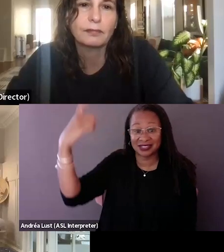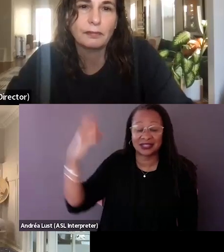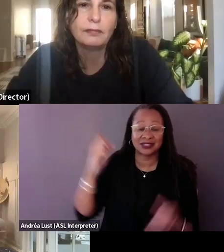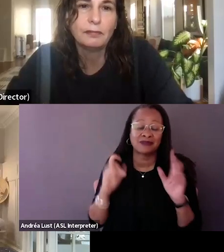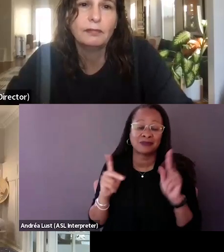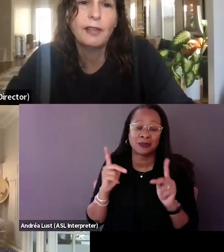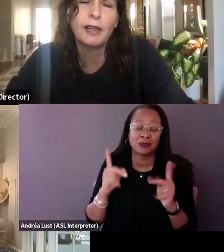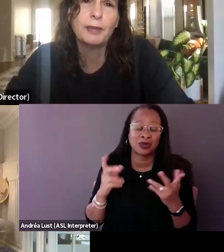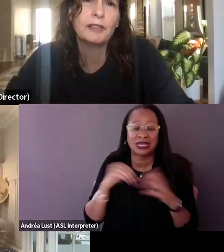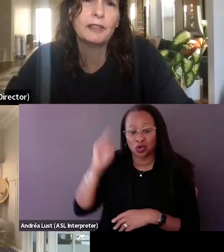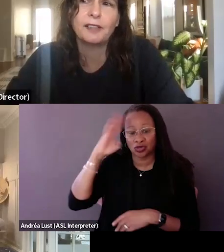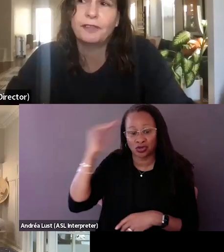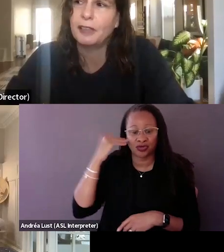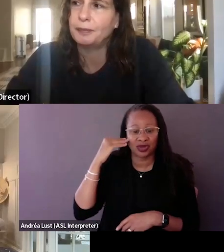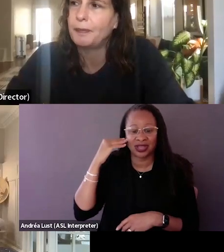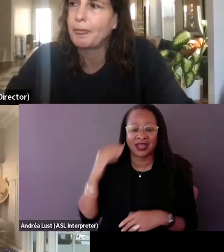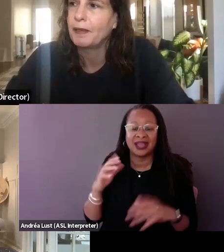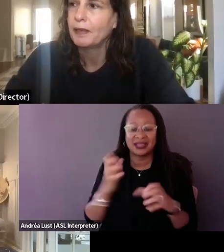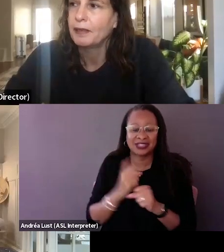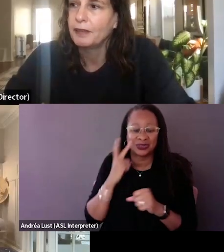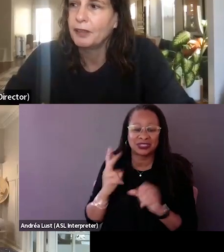form, right? Yeah, I mean, Absolutely.